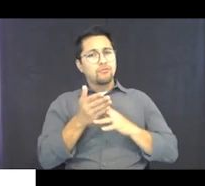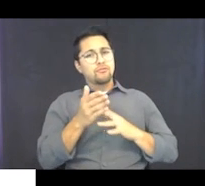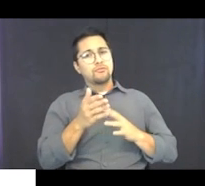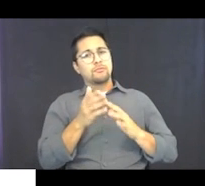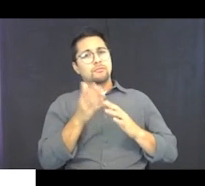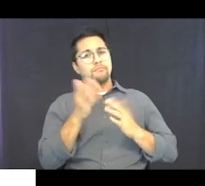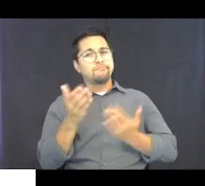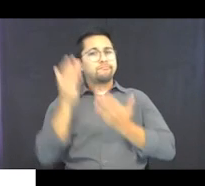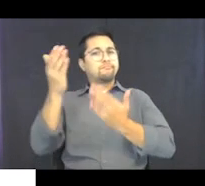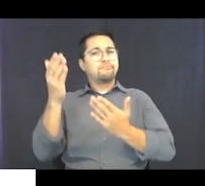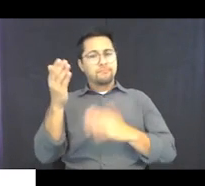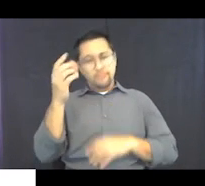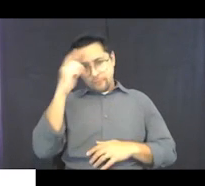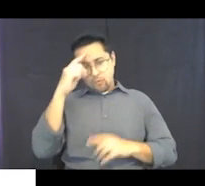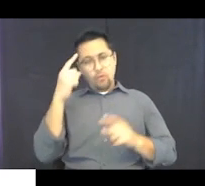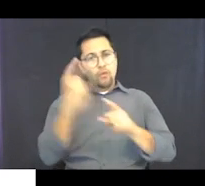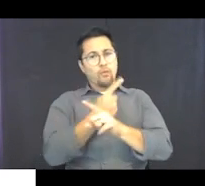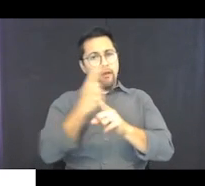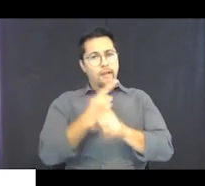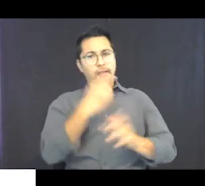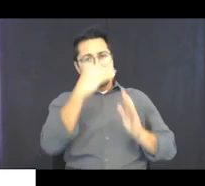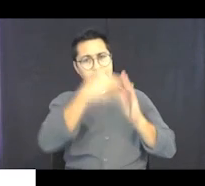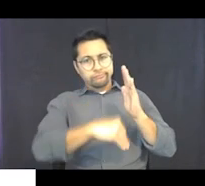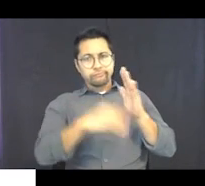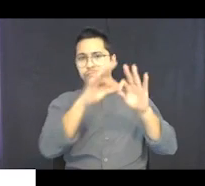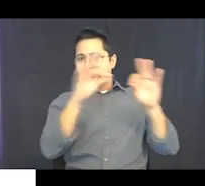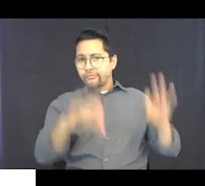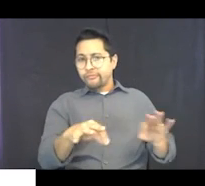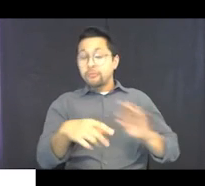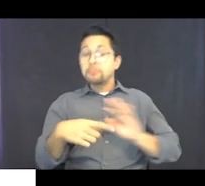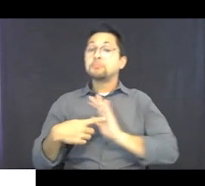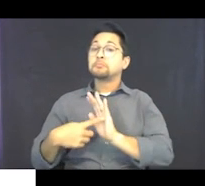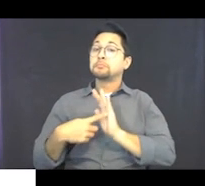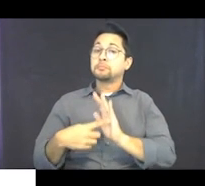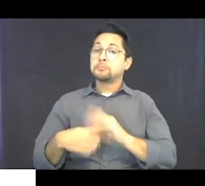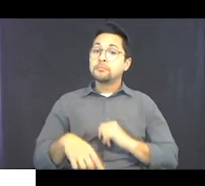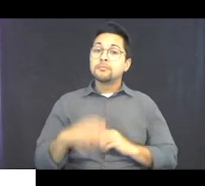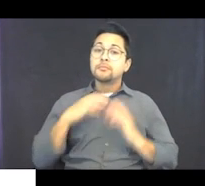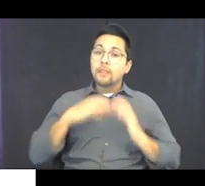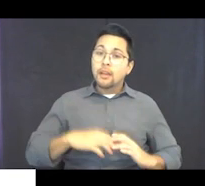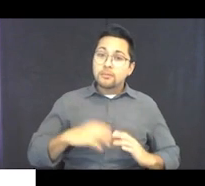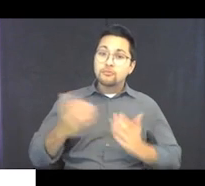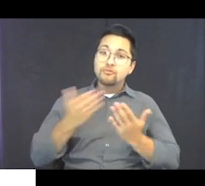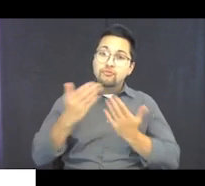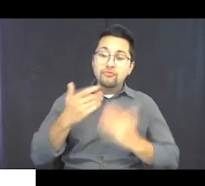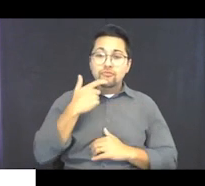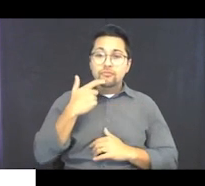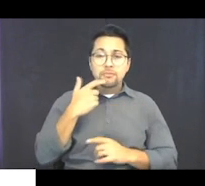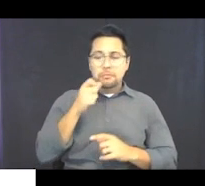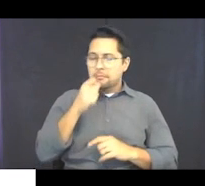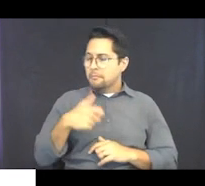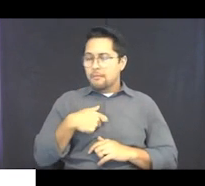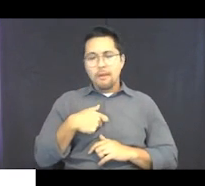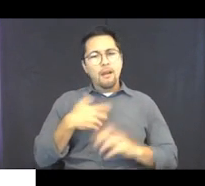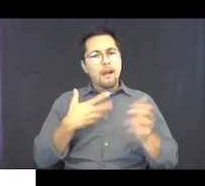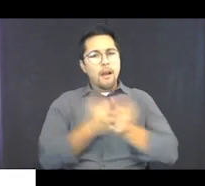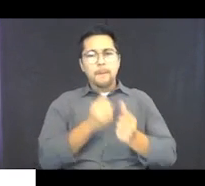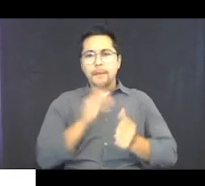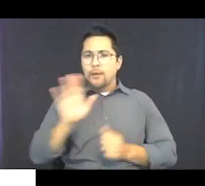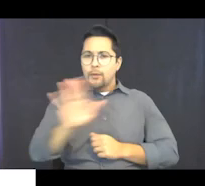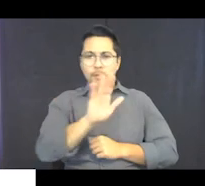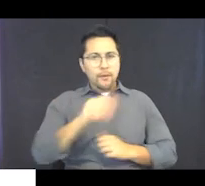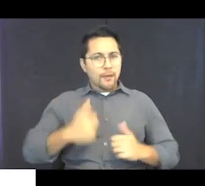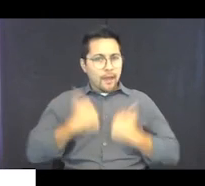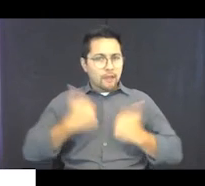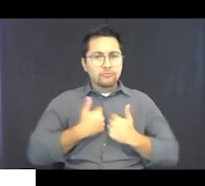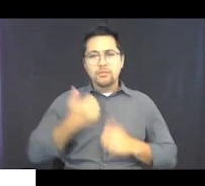of correctly completed forms. For example, customer service will not update your address or